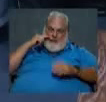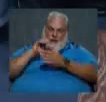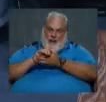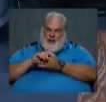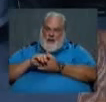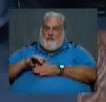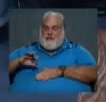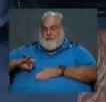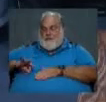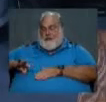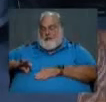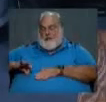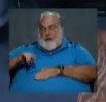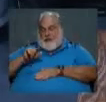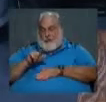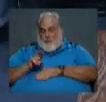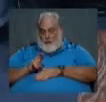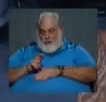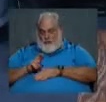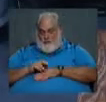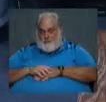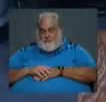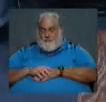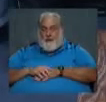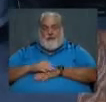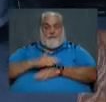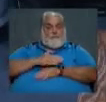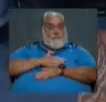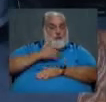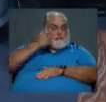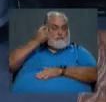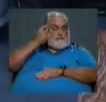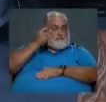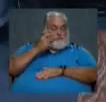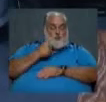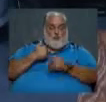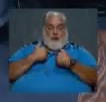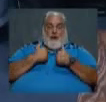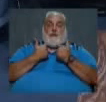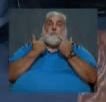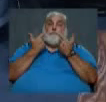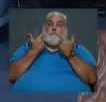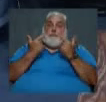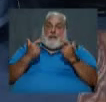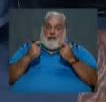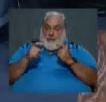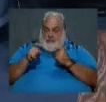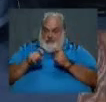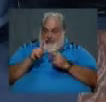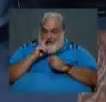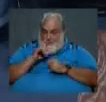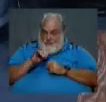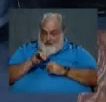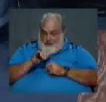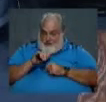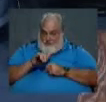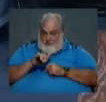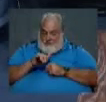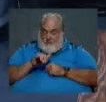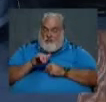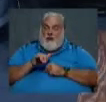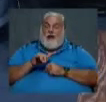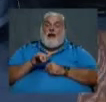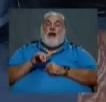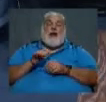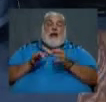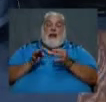Little Rock. My understanding is that there's a need for this. There's a big need for this. Otherwise, the people